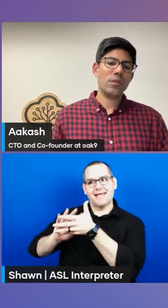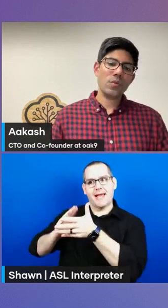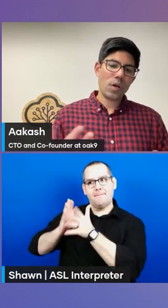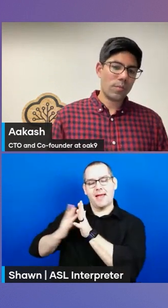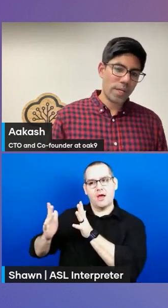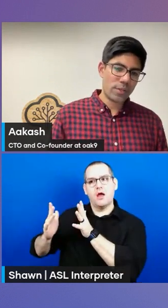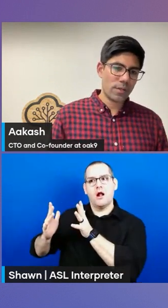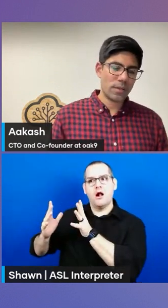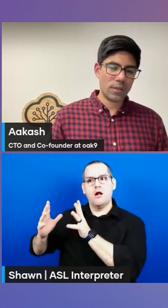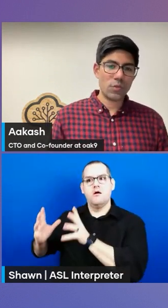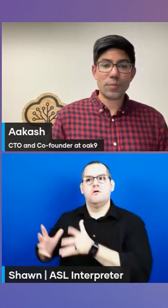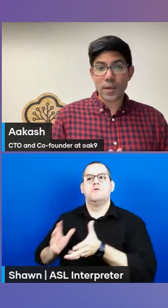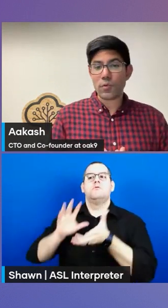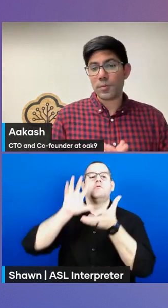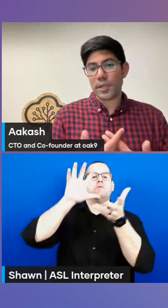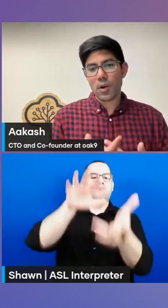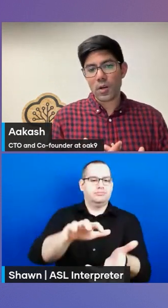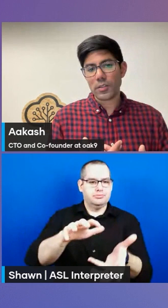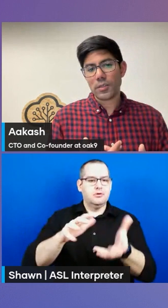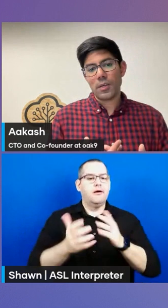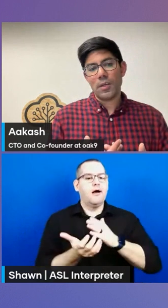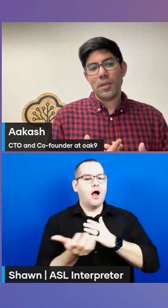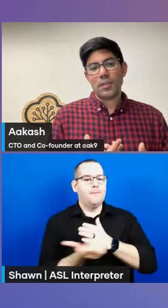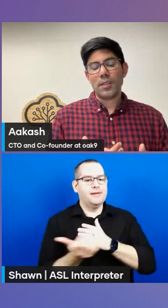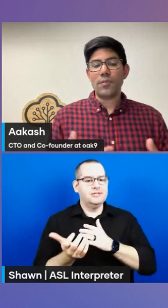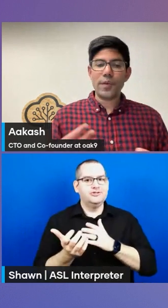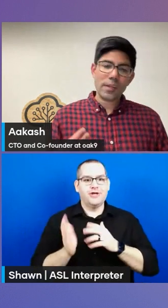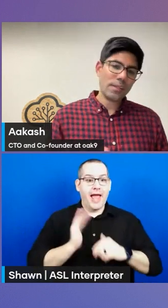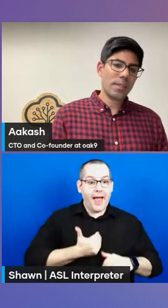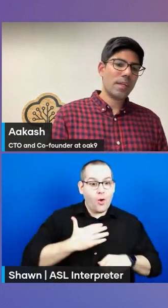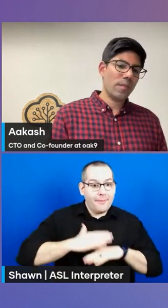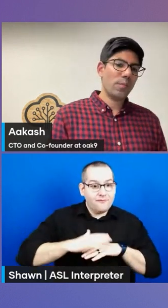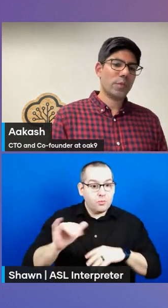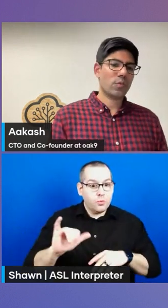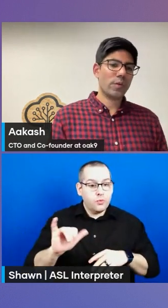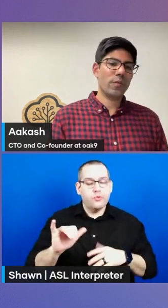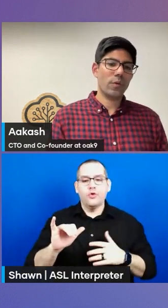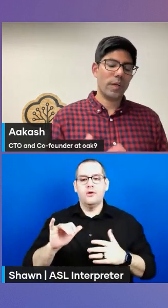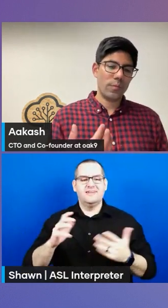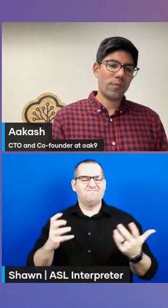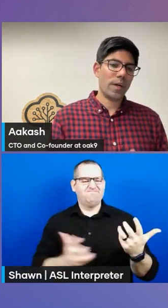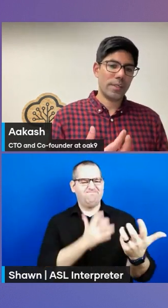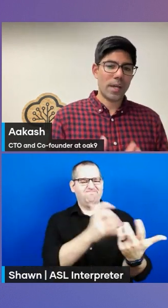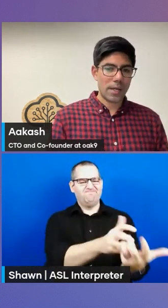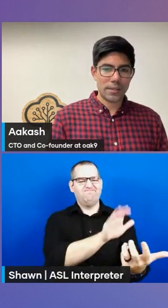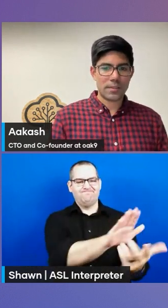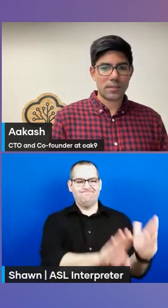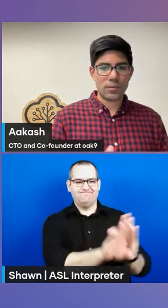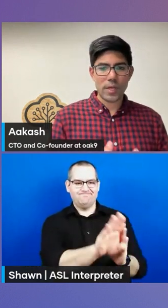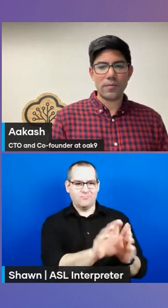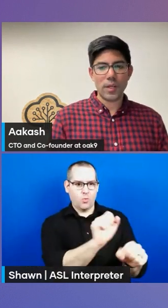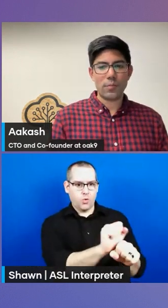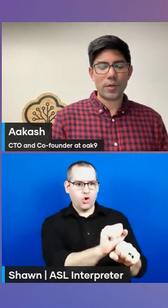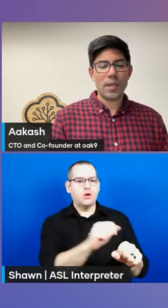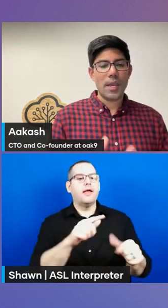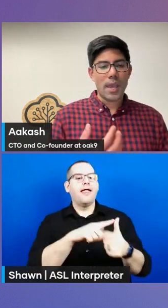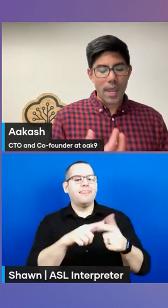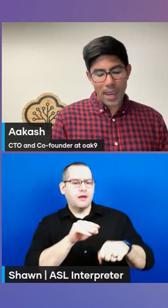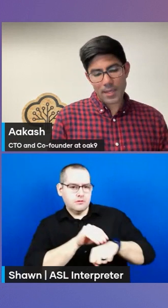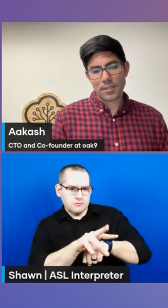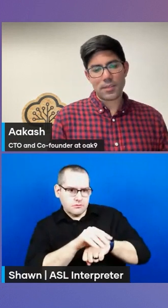and then use automation and use platforms like ours to then fit into that developer's workflow and provide guidance to that